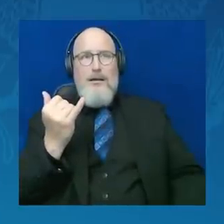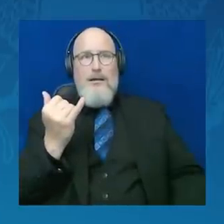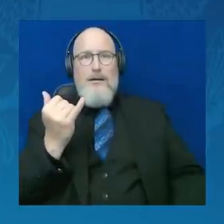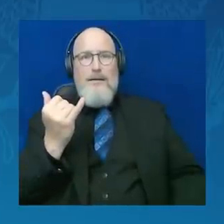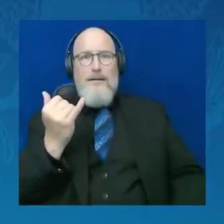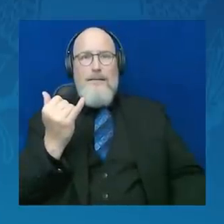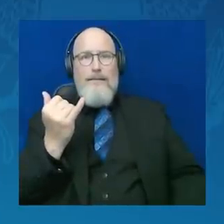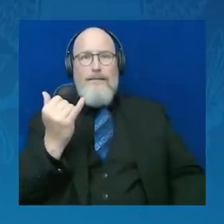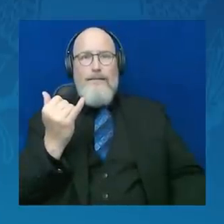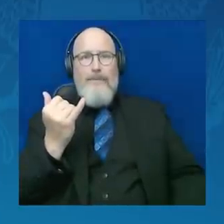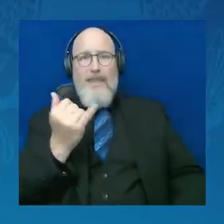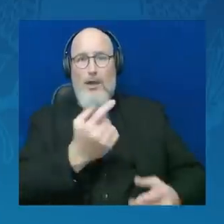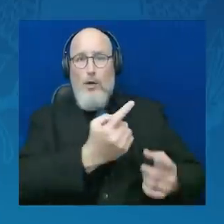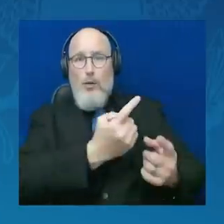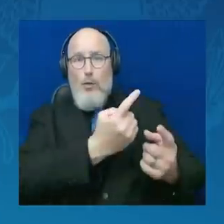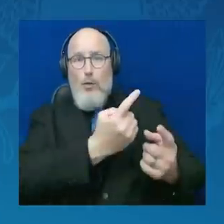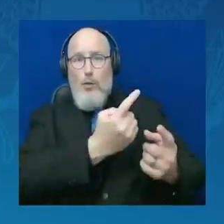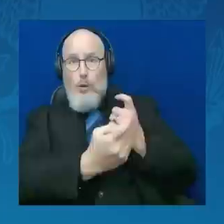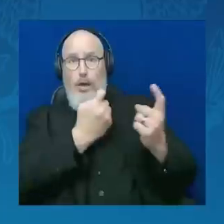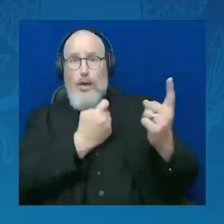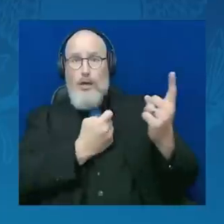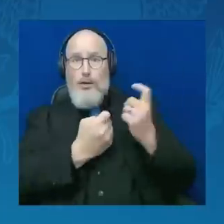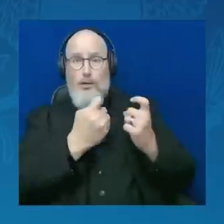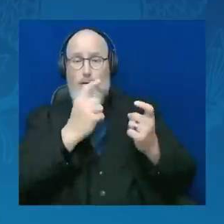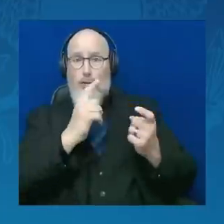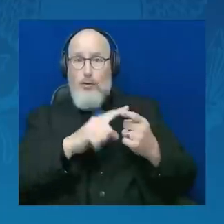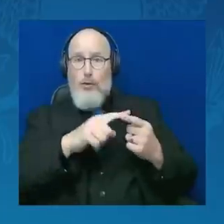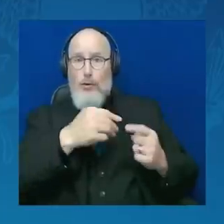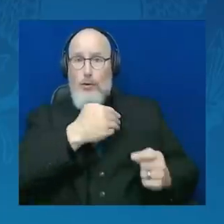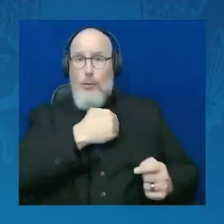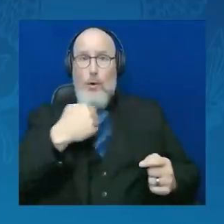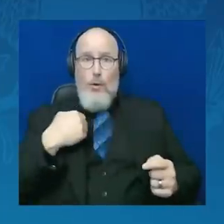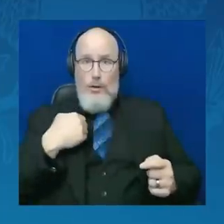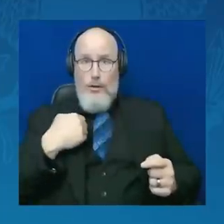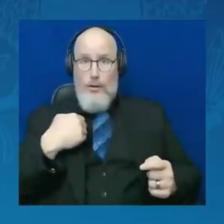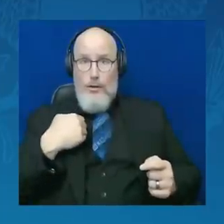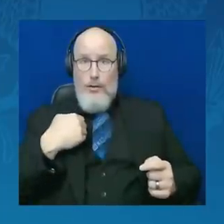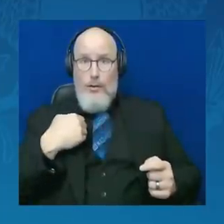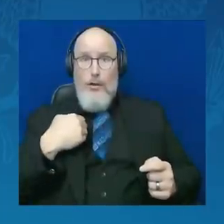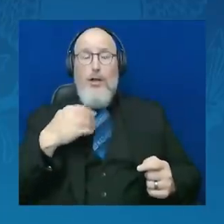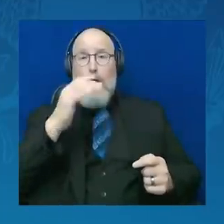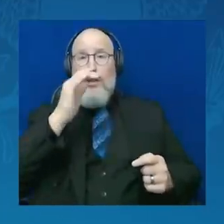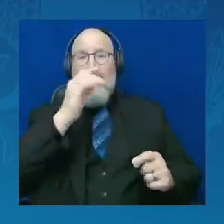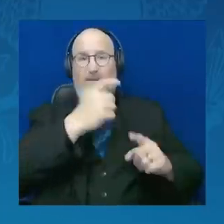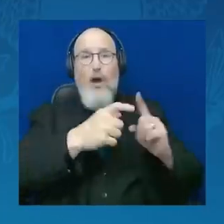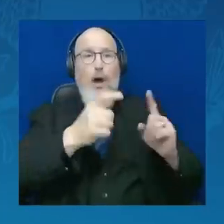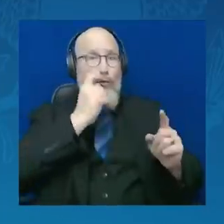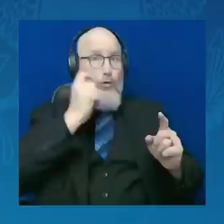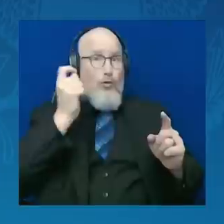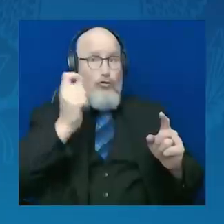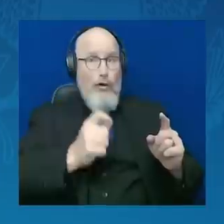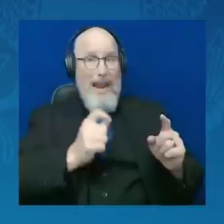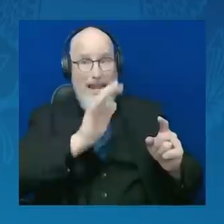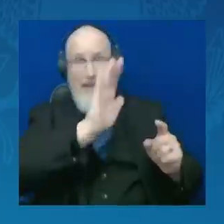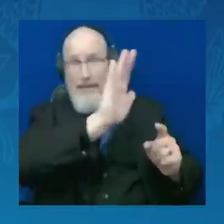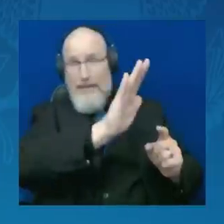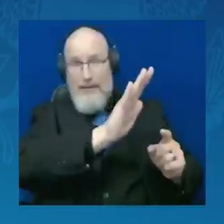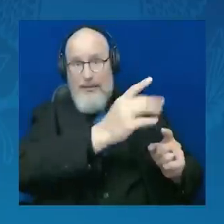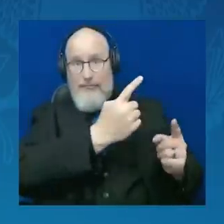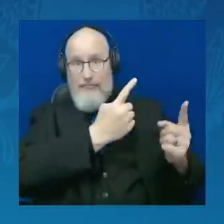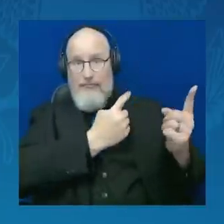requests addressed to us. Those requests were addressed to us by the Ukrainian side and also, to a certain extent,